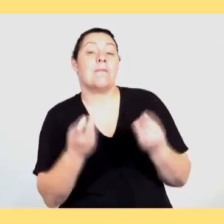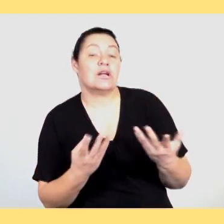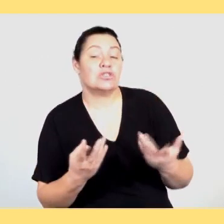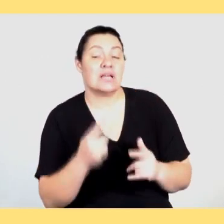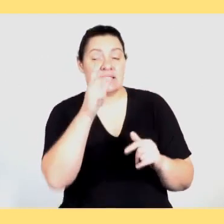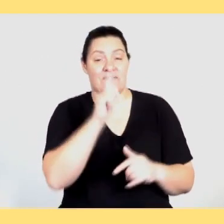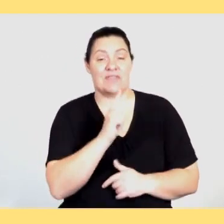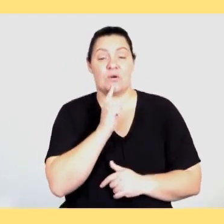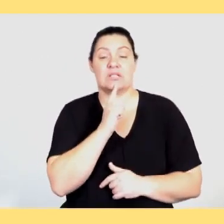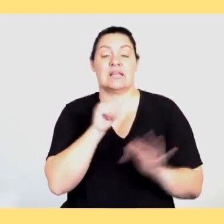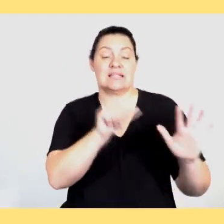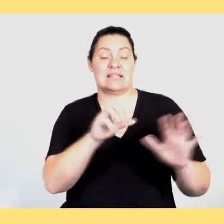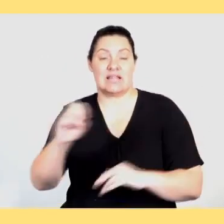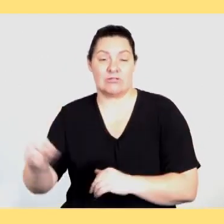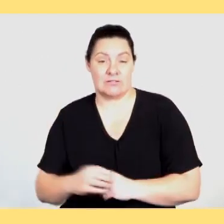invoice?